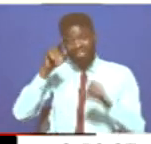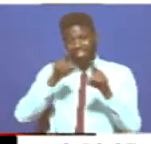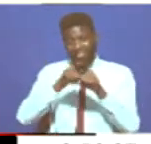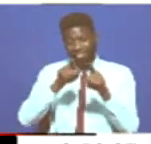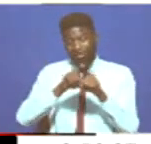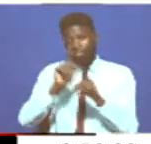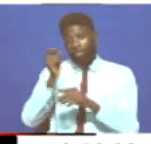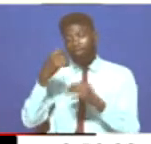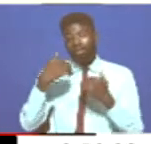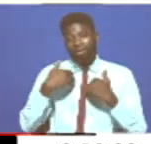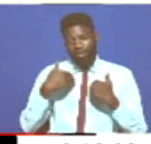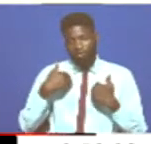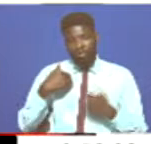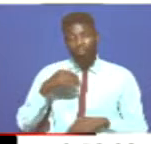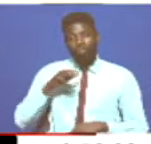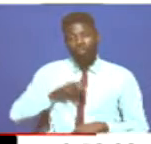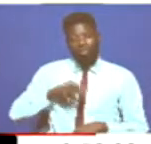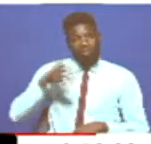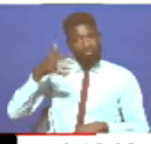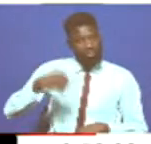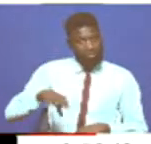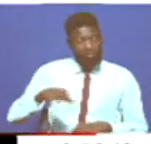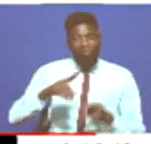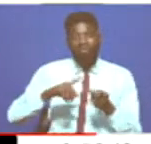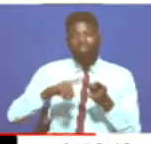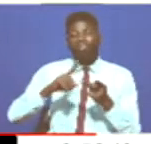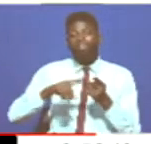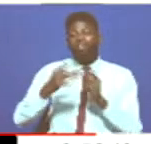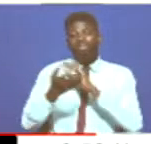basketball men's and women's, handball men and women,